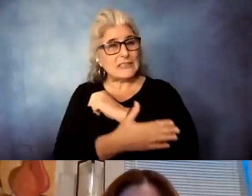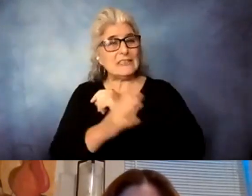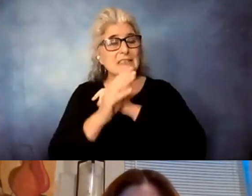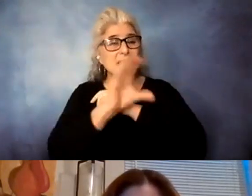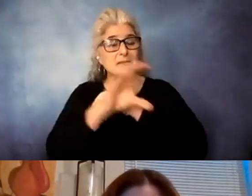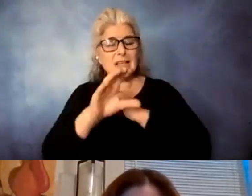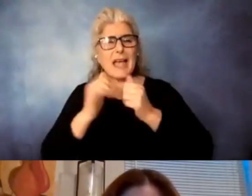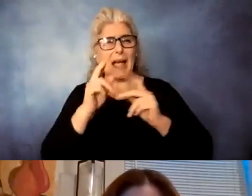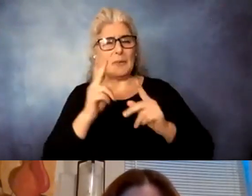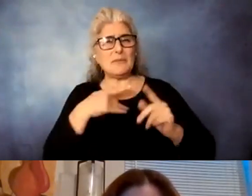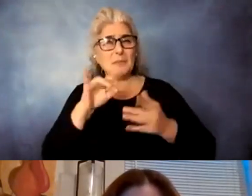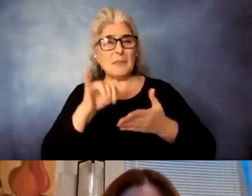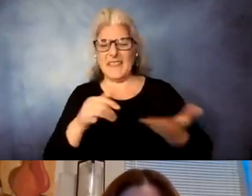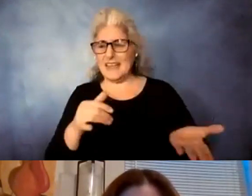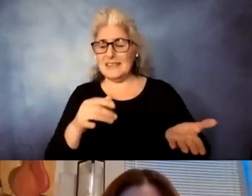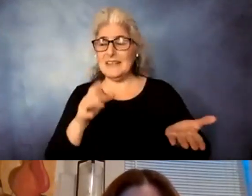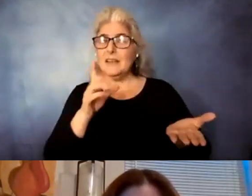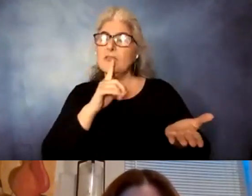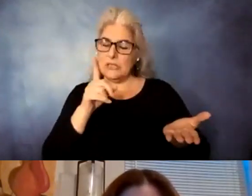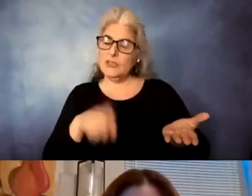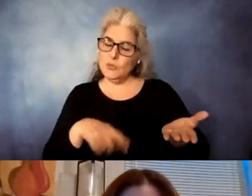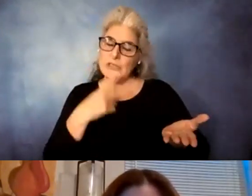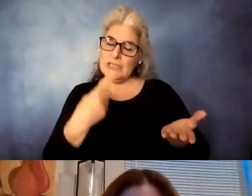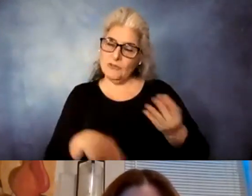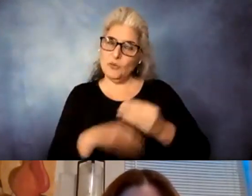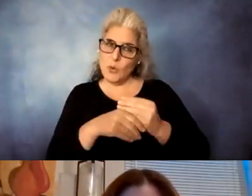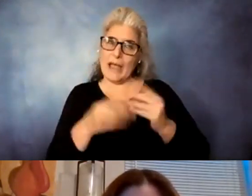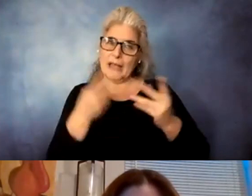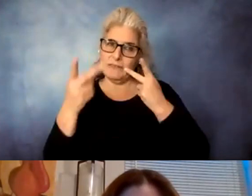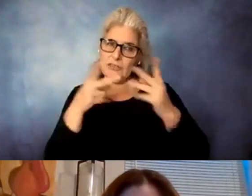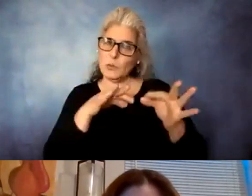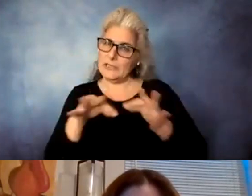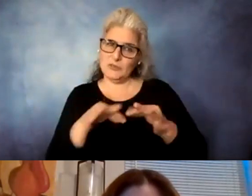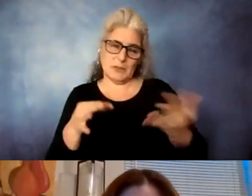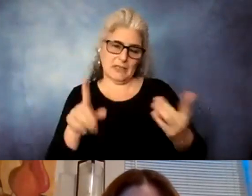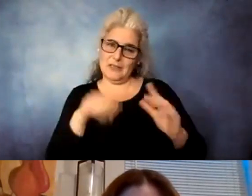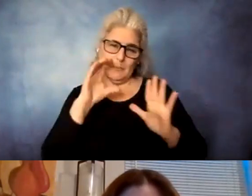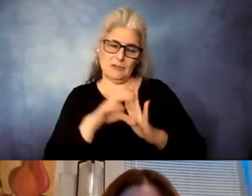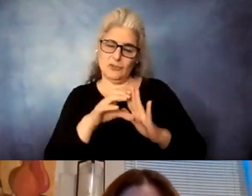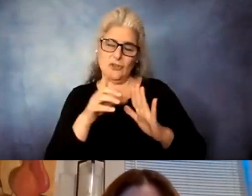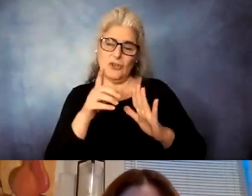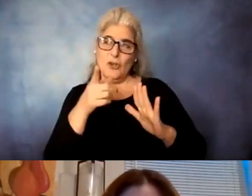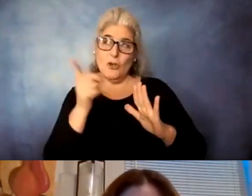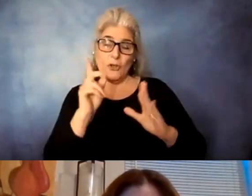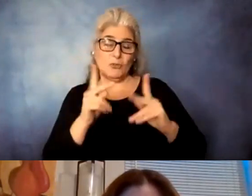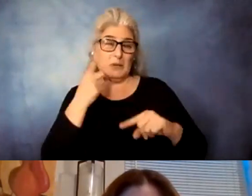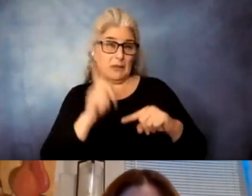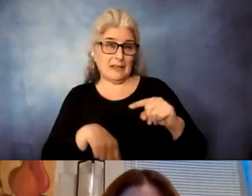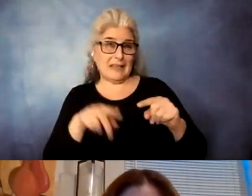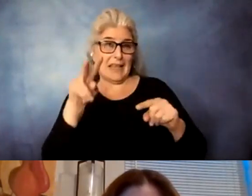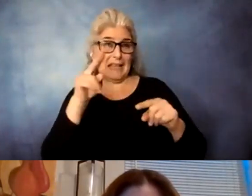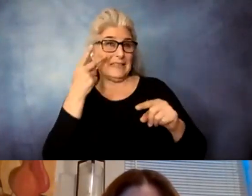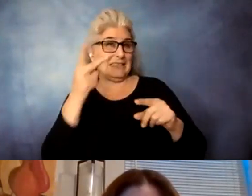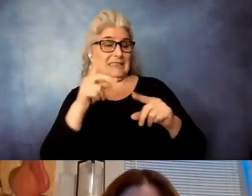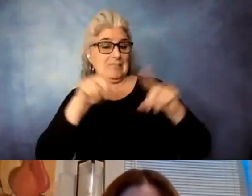felt about this, Mhm. you should like give a little description so people who can't read the screen know